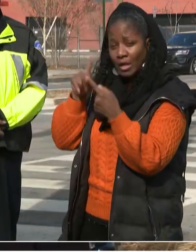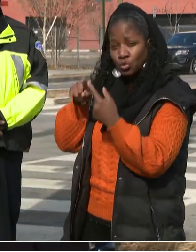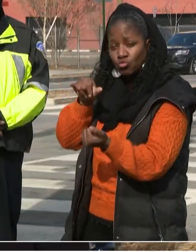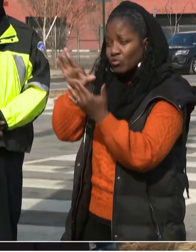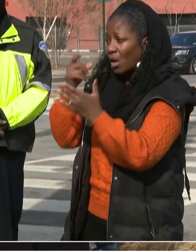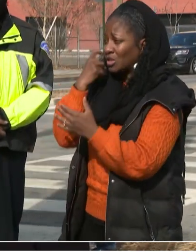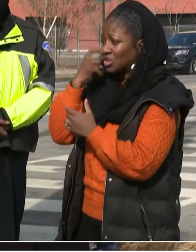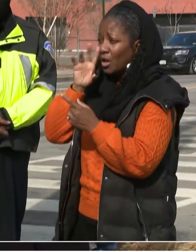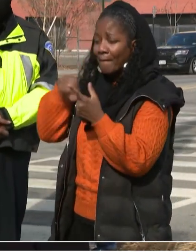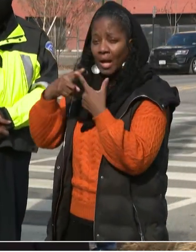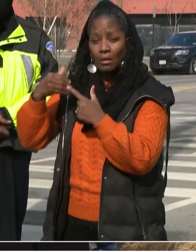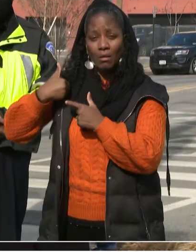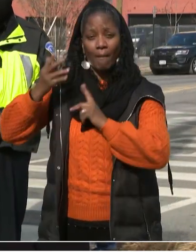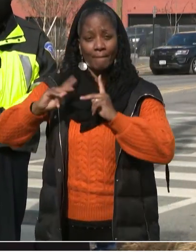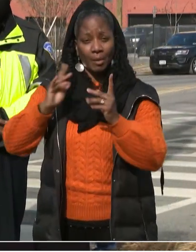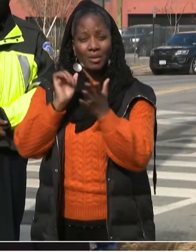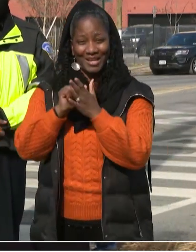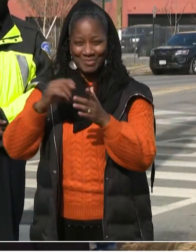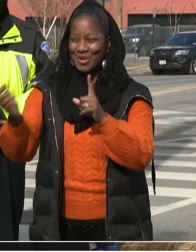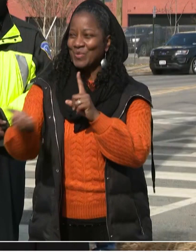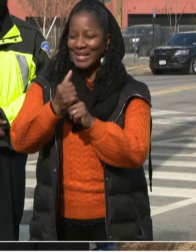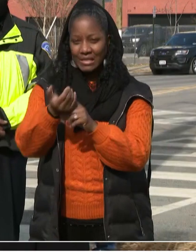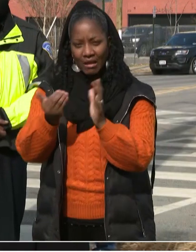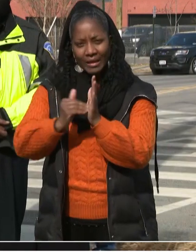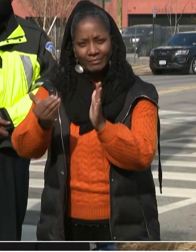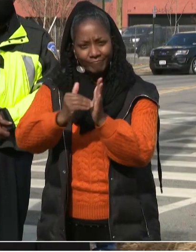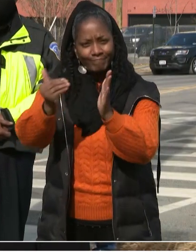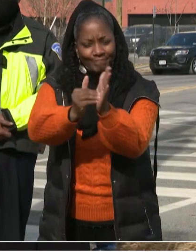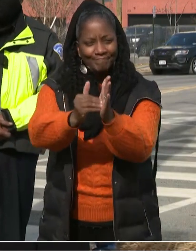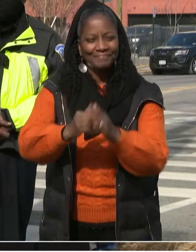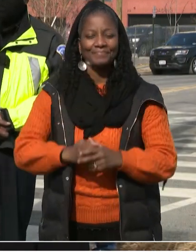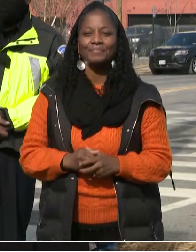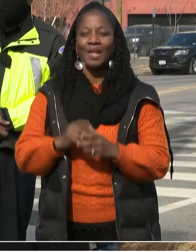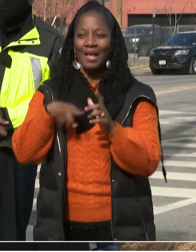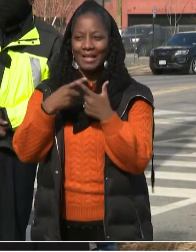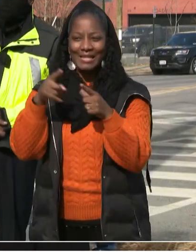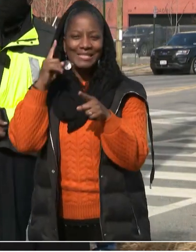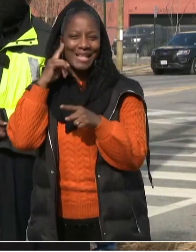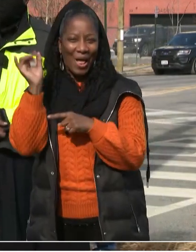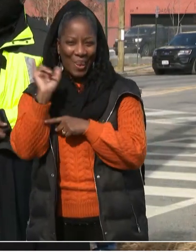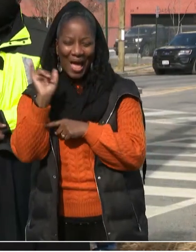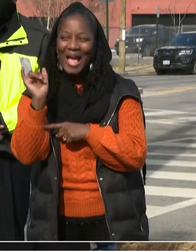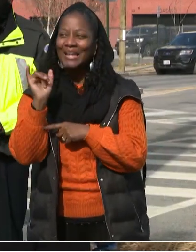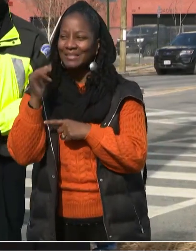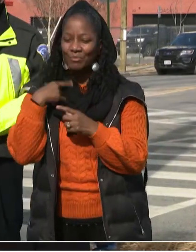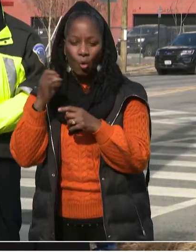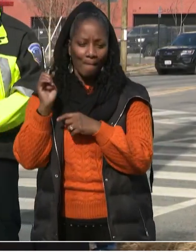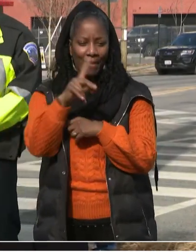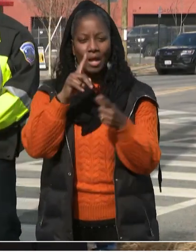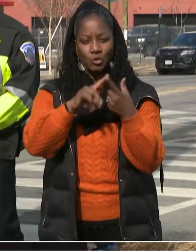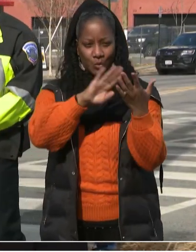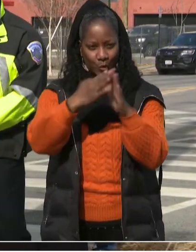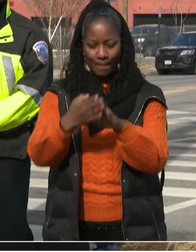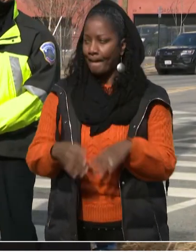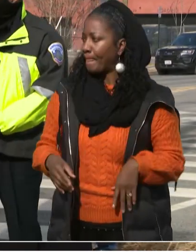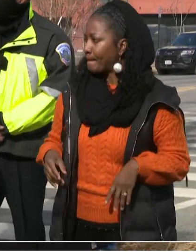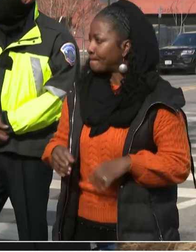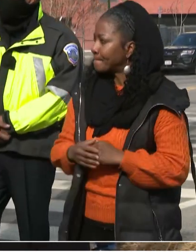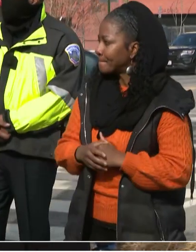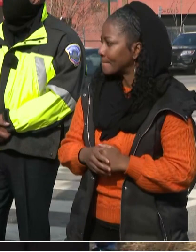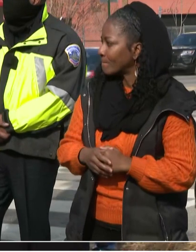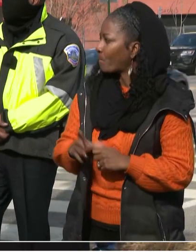is these juveniles who are being arrested over and over and over again, and then sounds like being released back into the community. We have a